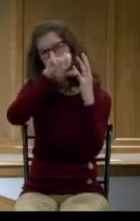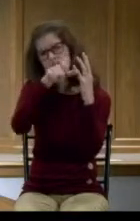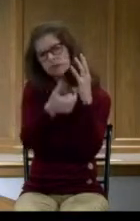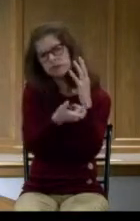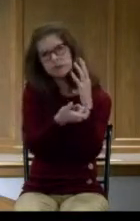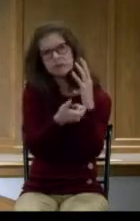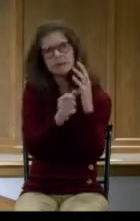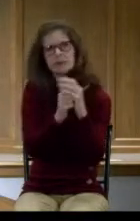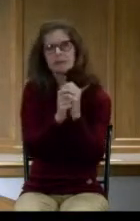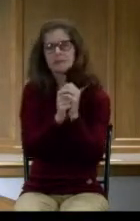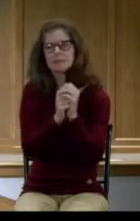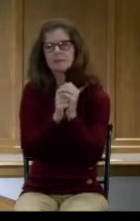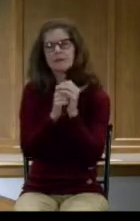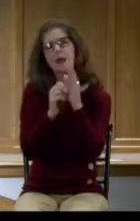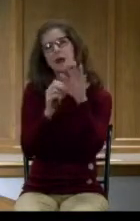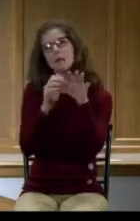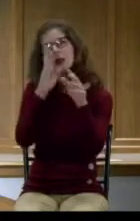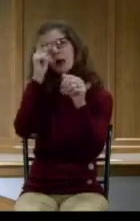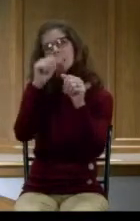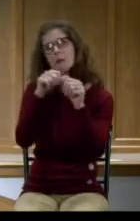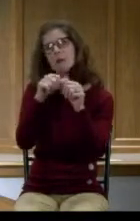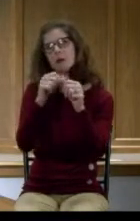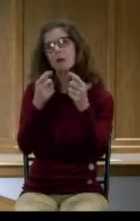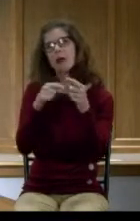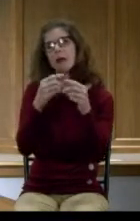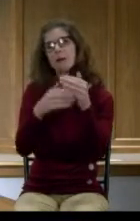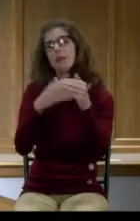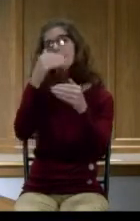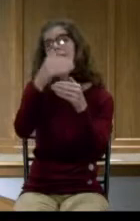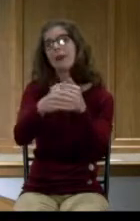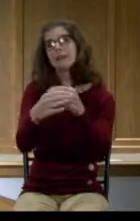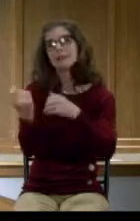ground. But I also remember what happened on October 27th.